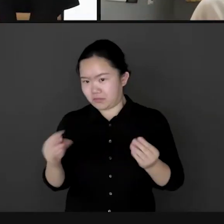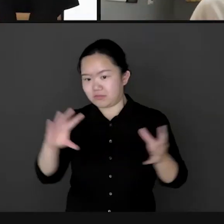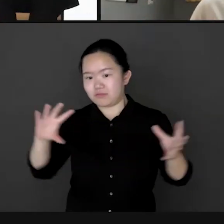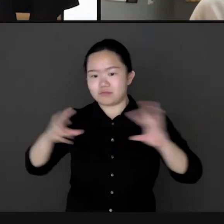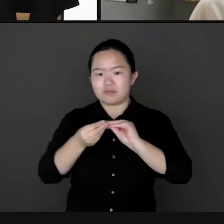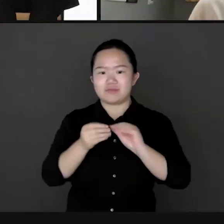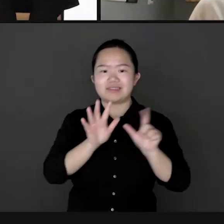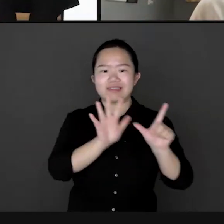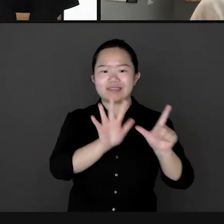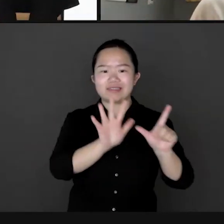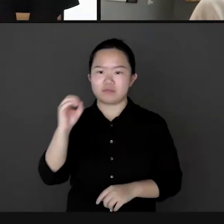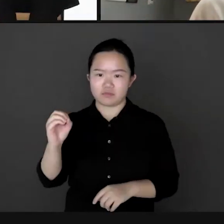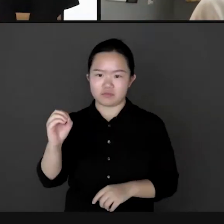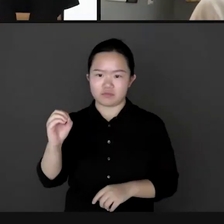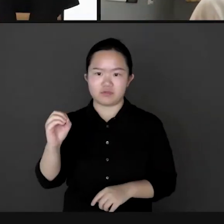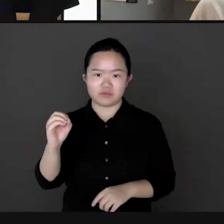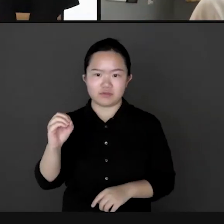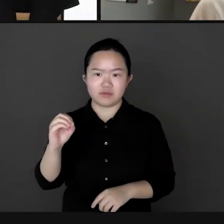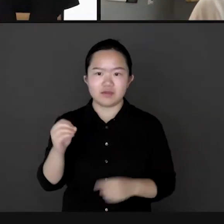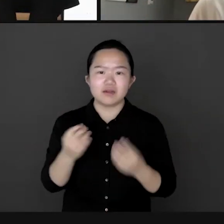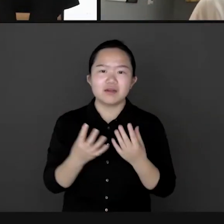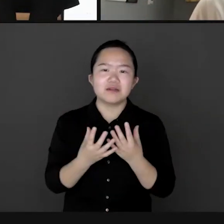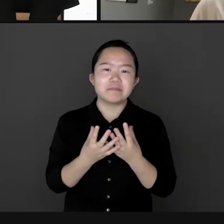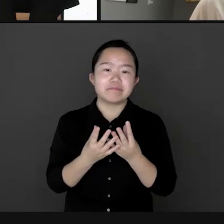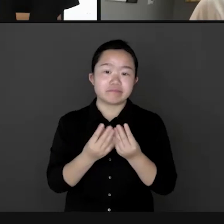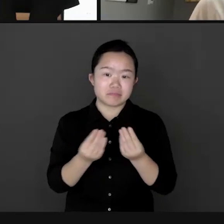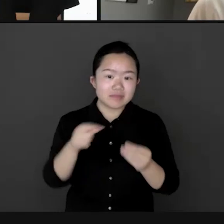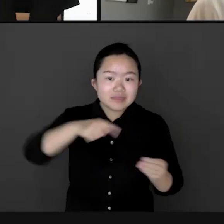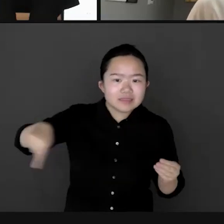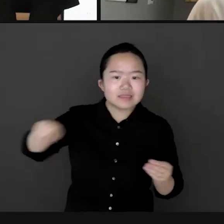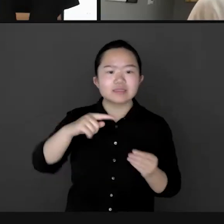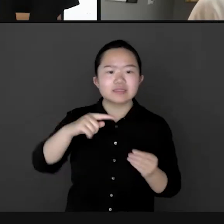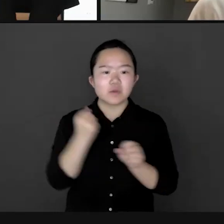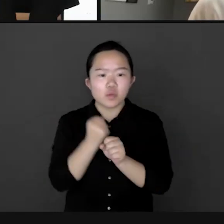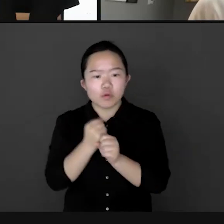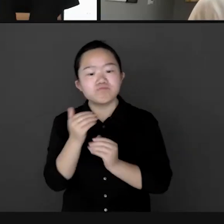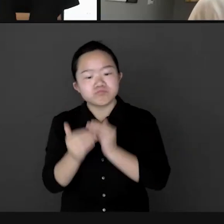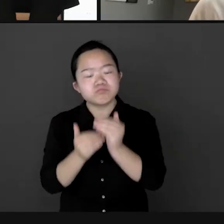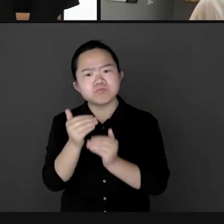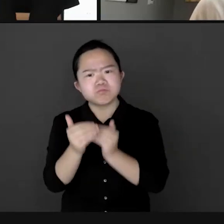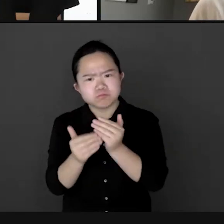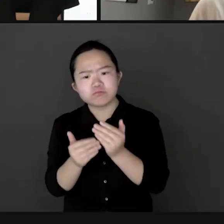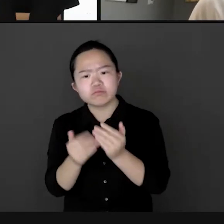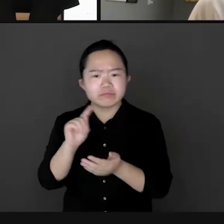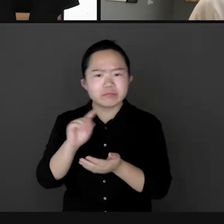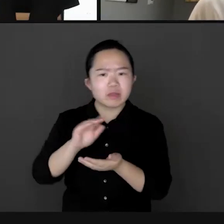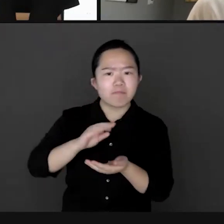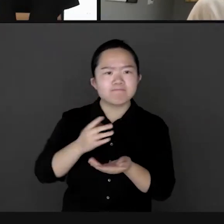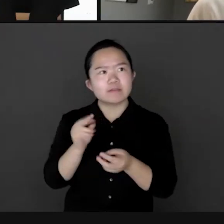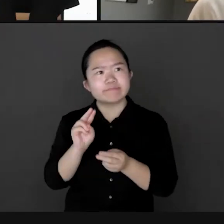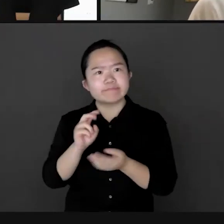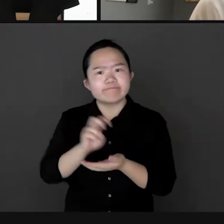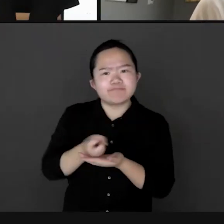towards the implementation of the European Accessibility Act to make sure that the conditions are set for